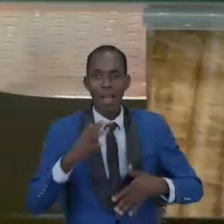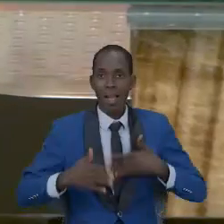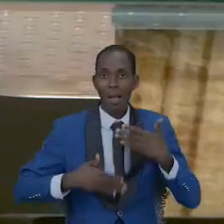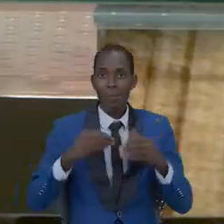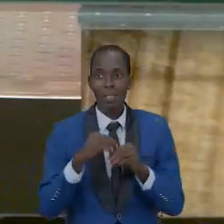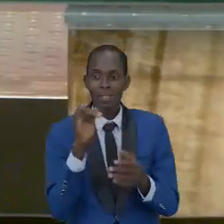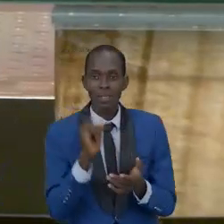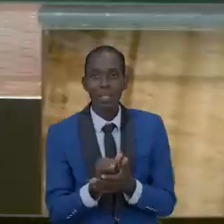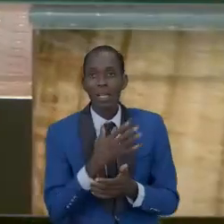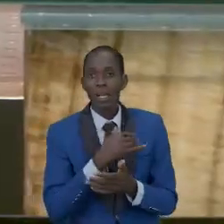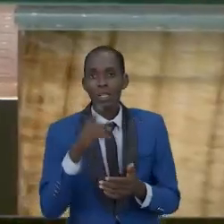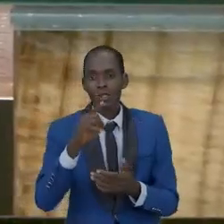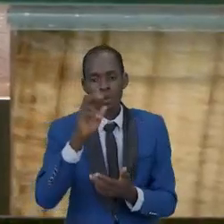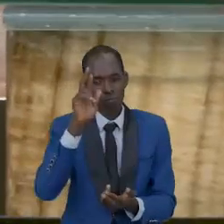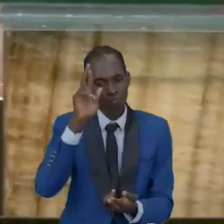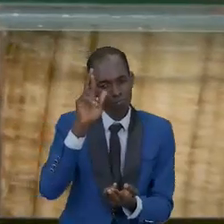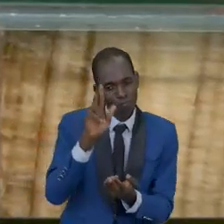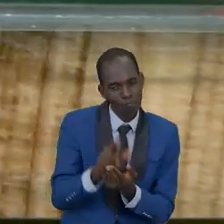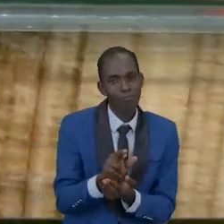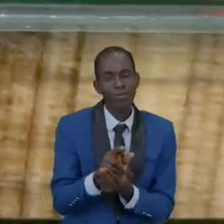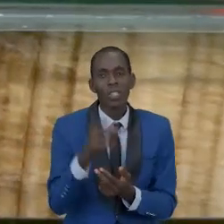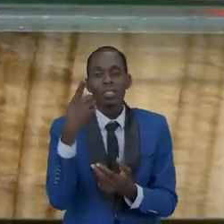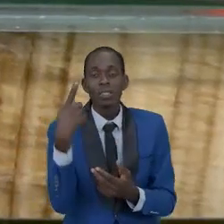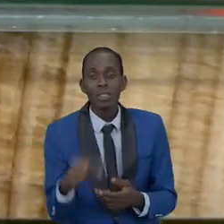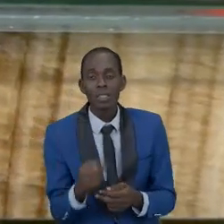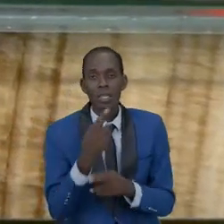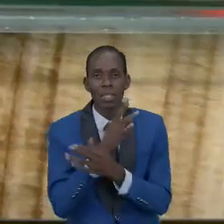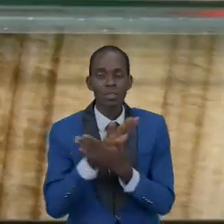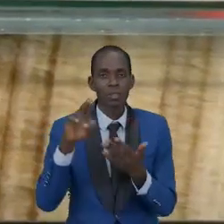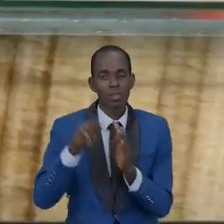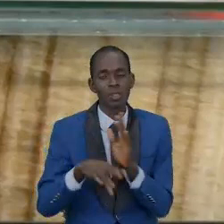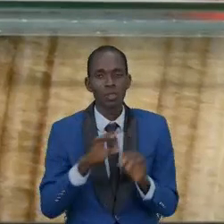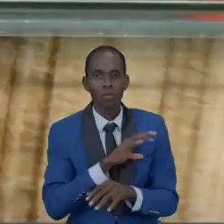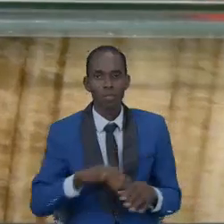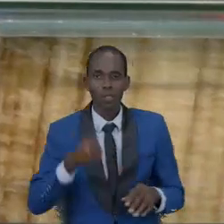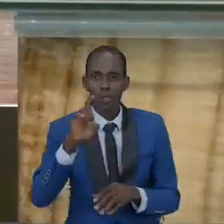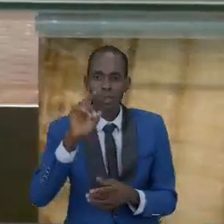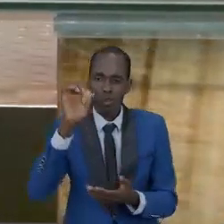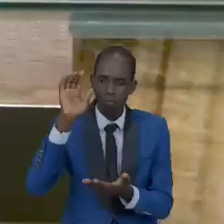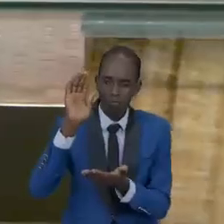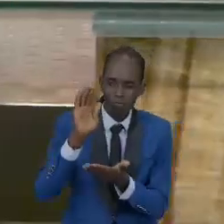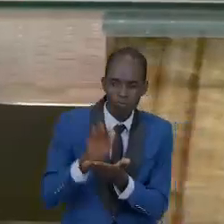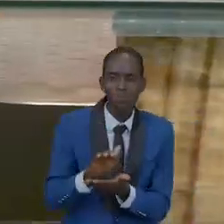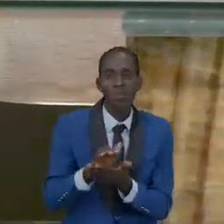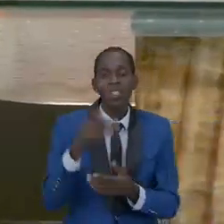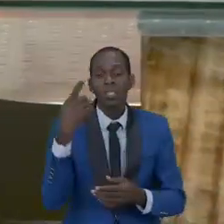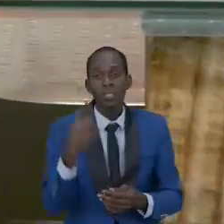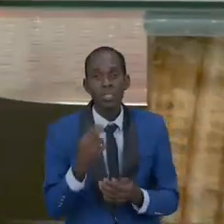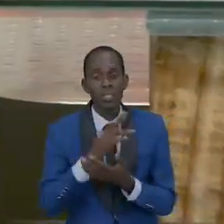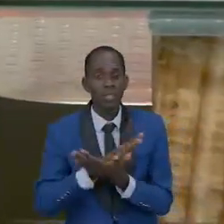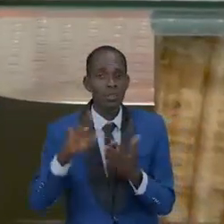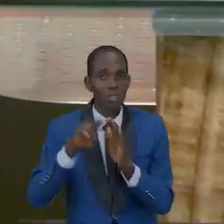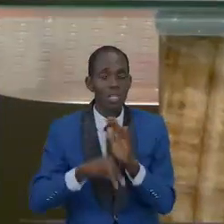you minimize the righteousness of Christ. And you minimize the righteousness that came to